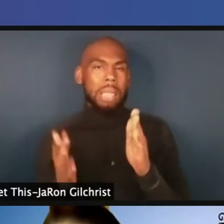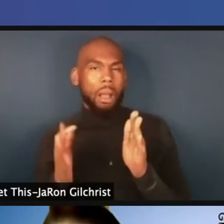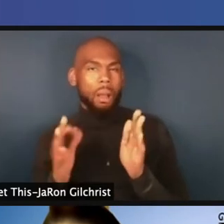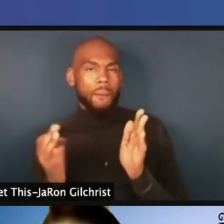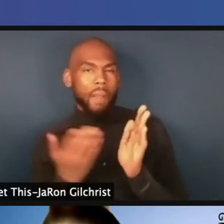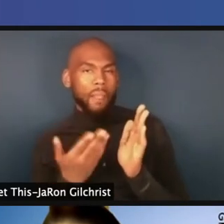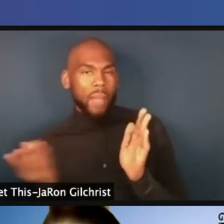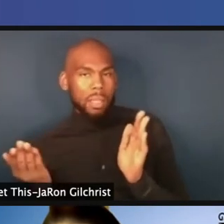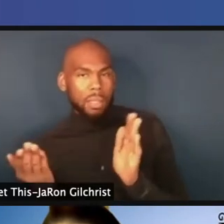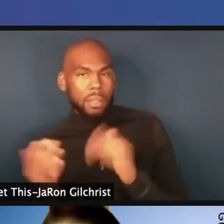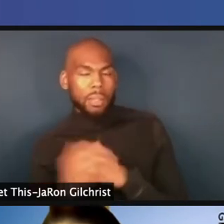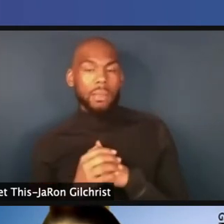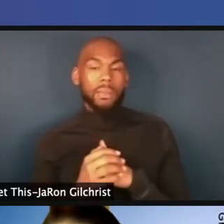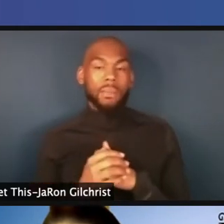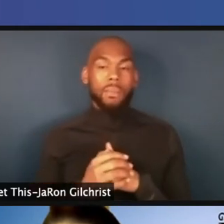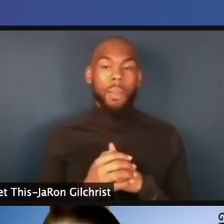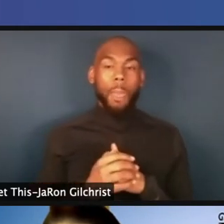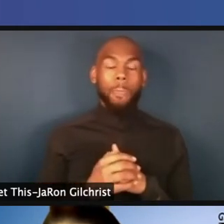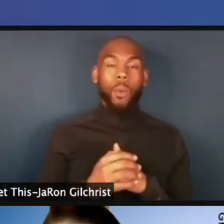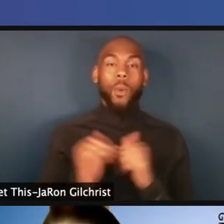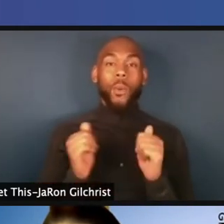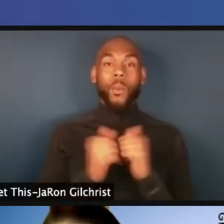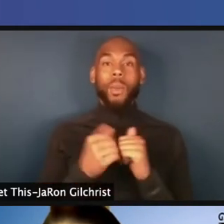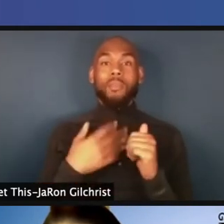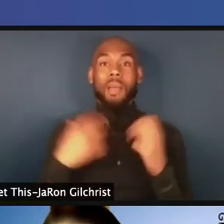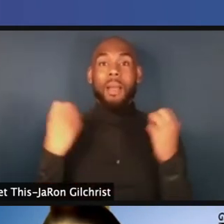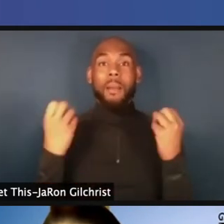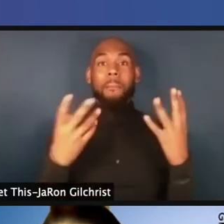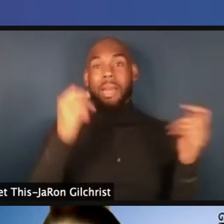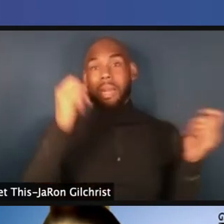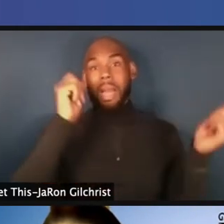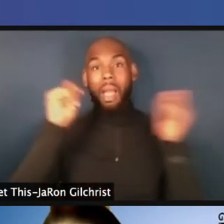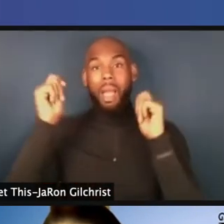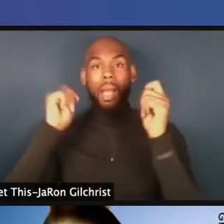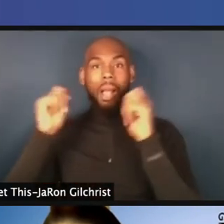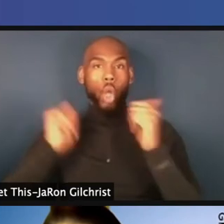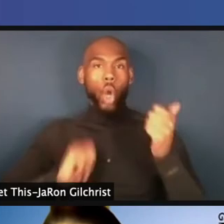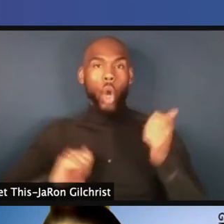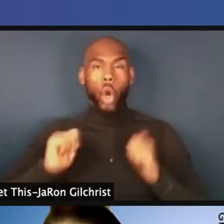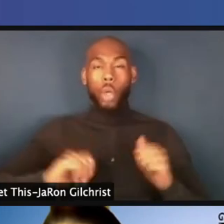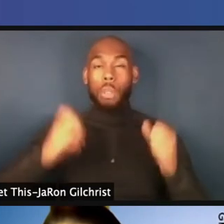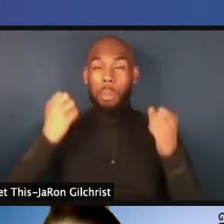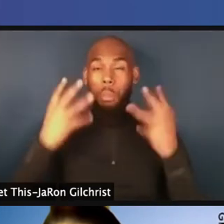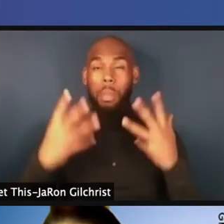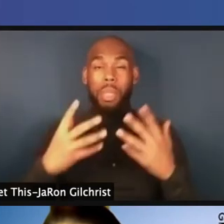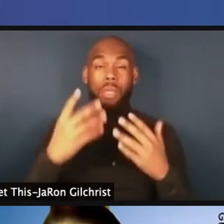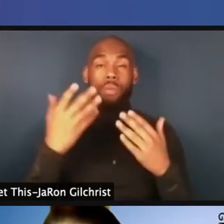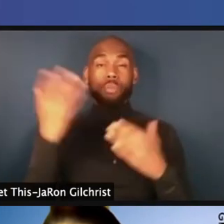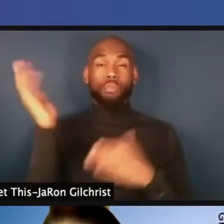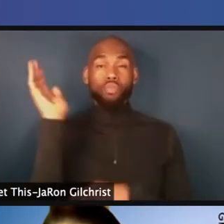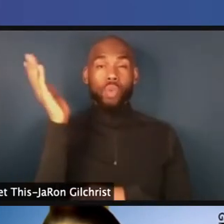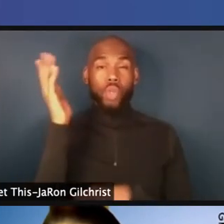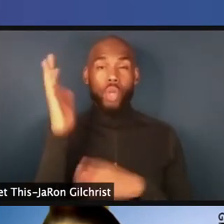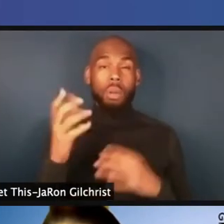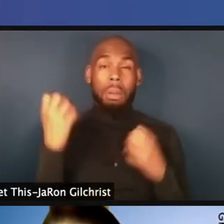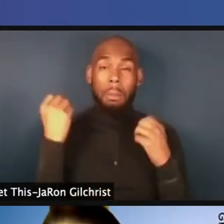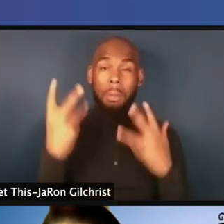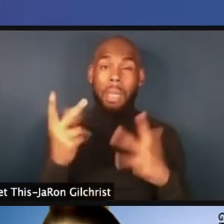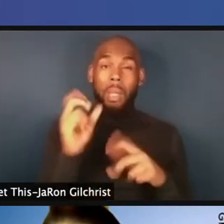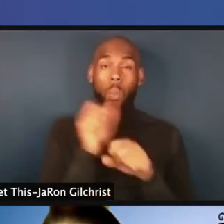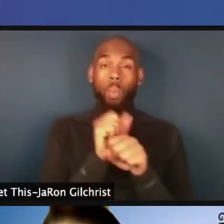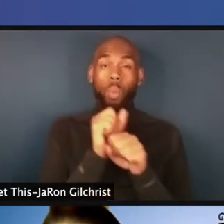least with my octopus hat on, there are so many artists that we work with. There are so many presenters that we work with. And it is